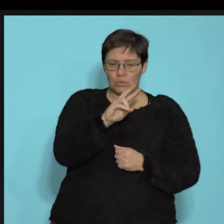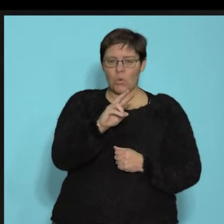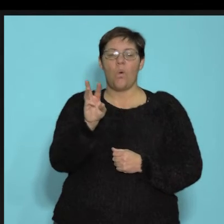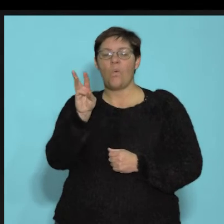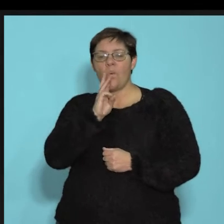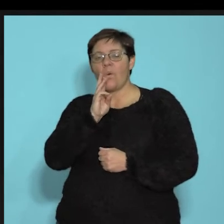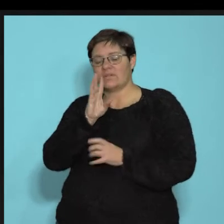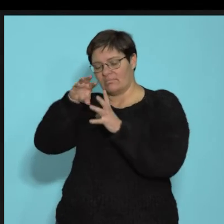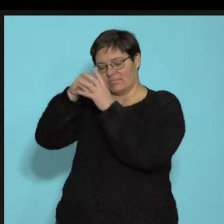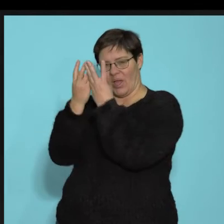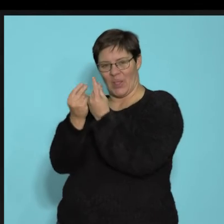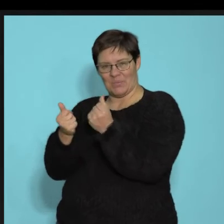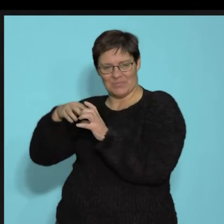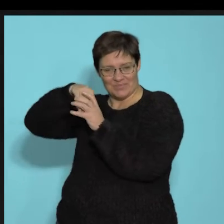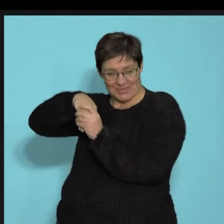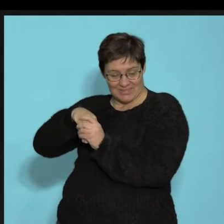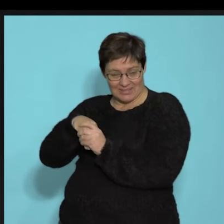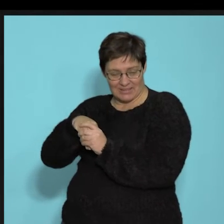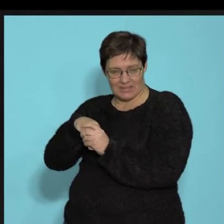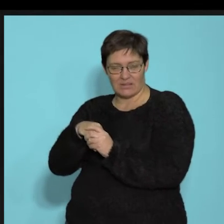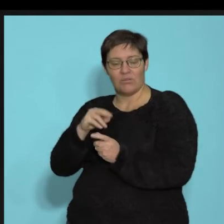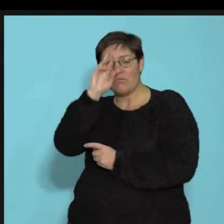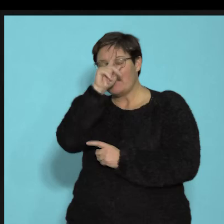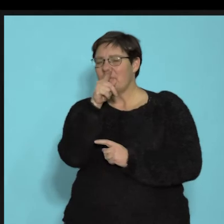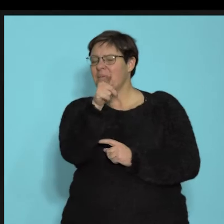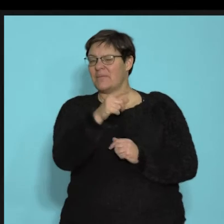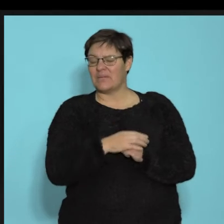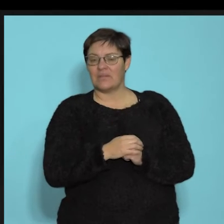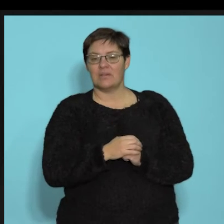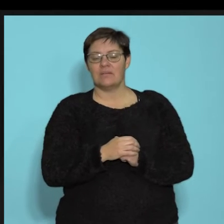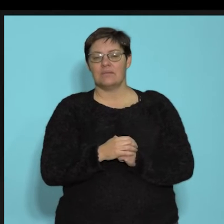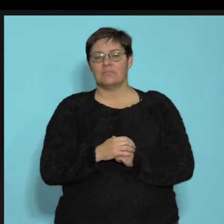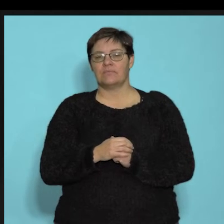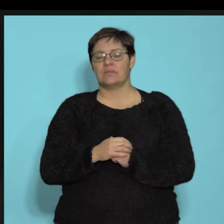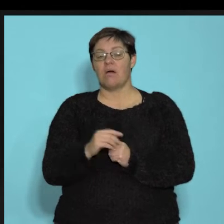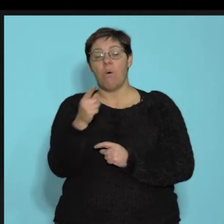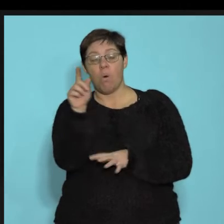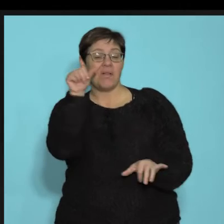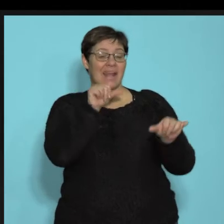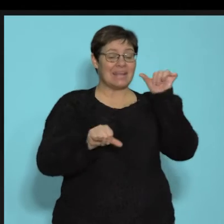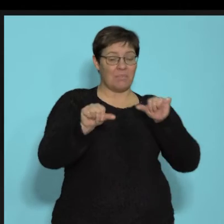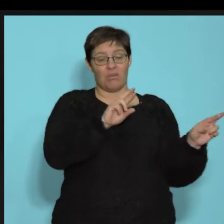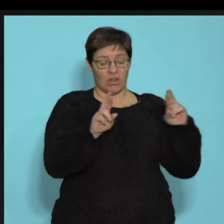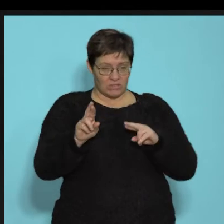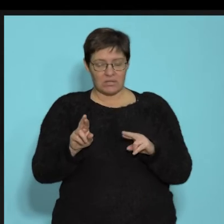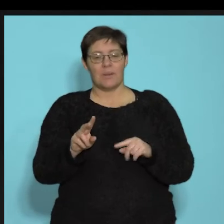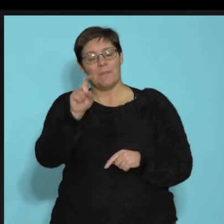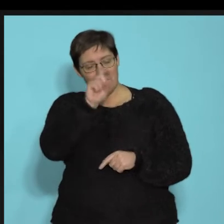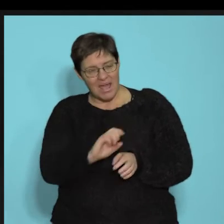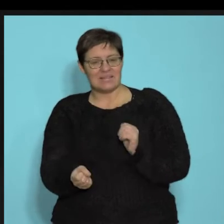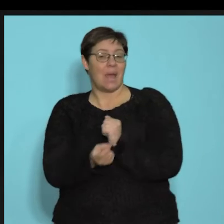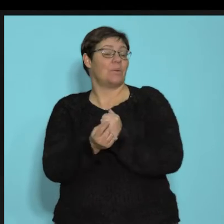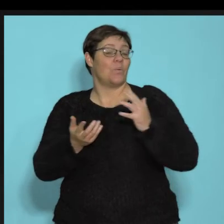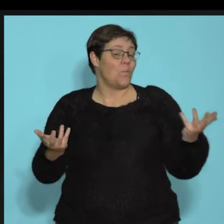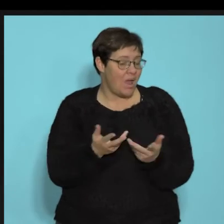Oxygen dissolves in the water. Remember one of our things as well when we looked at all chemical reactions must